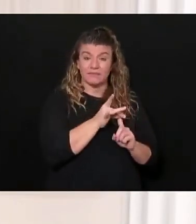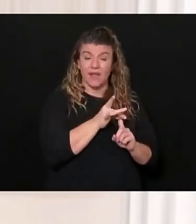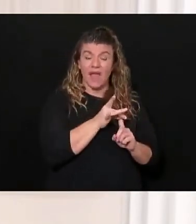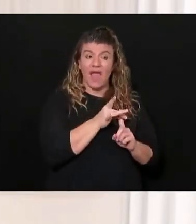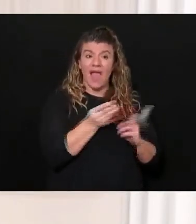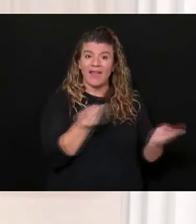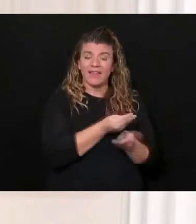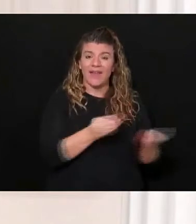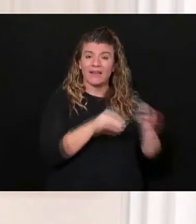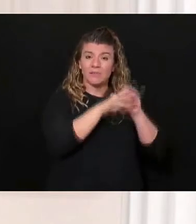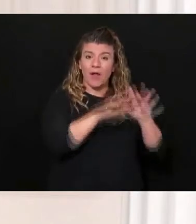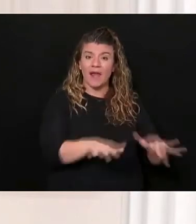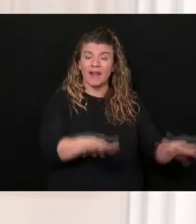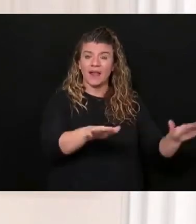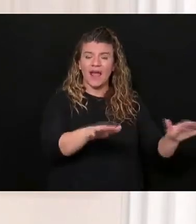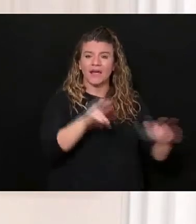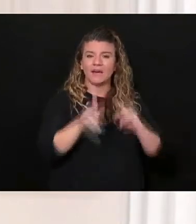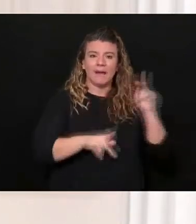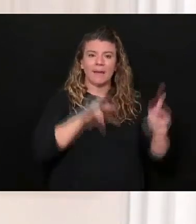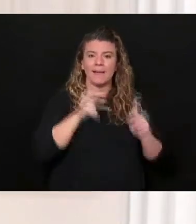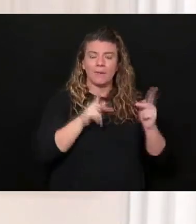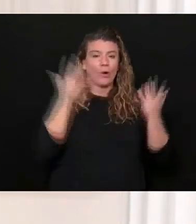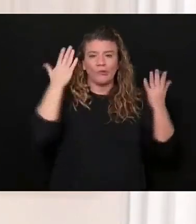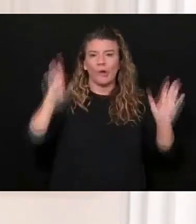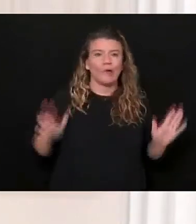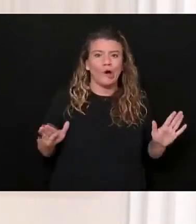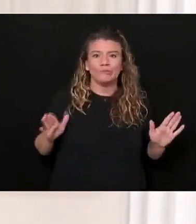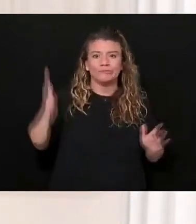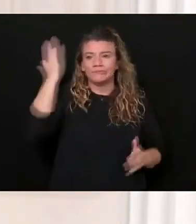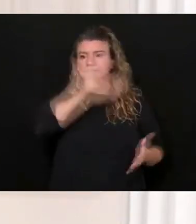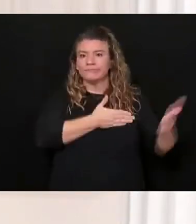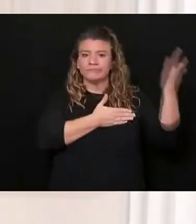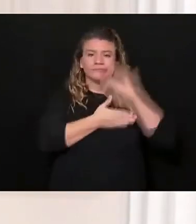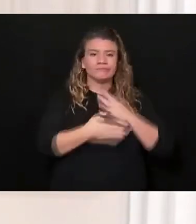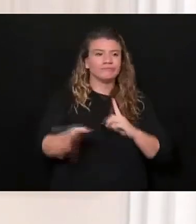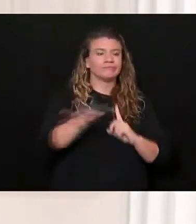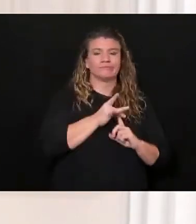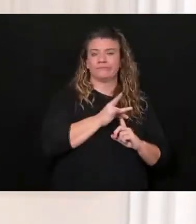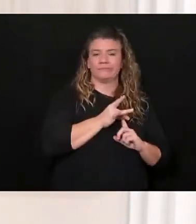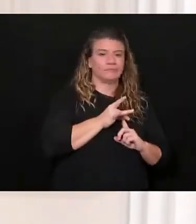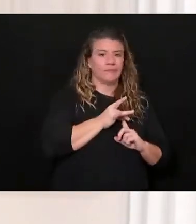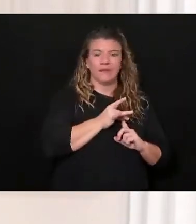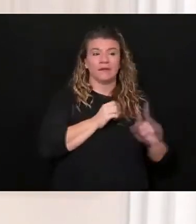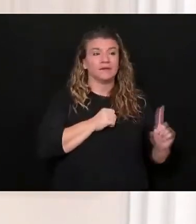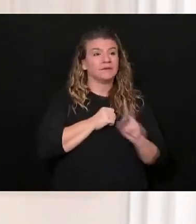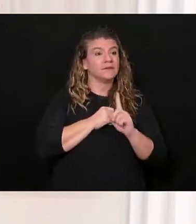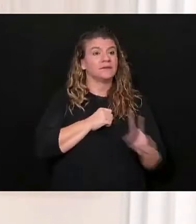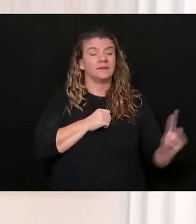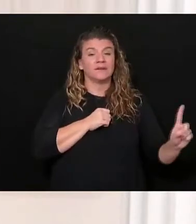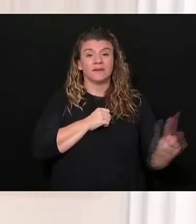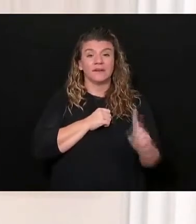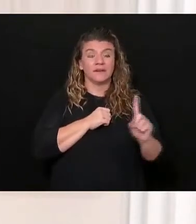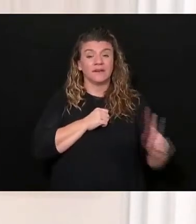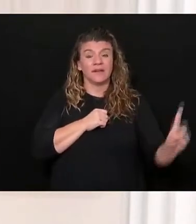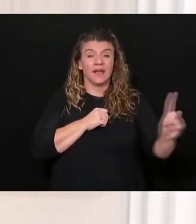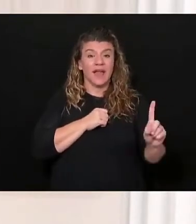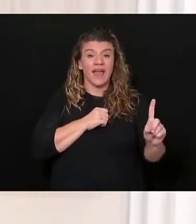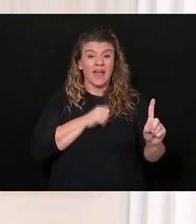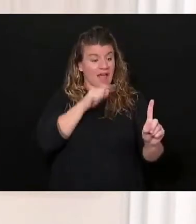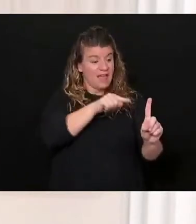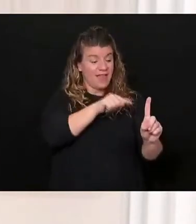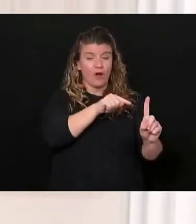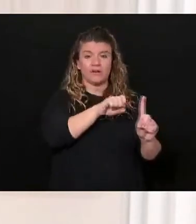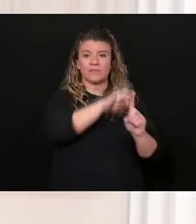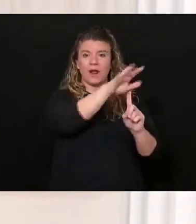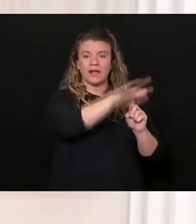is mediated by people who don't know they have the disease and are a real small percent of the entire